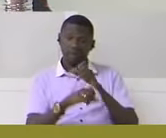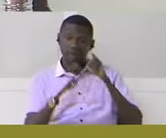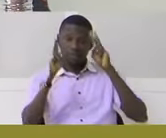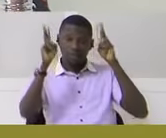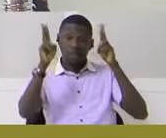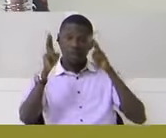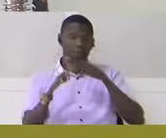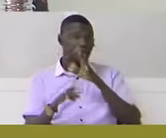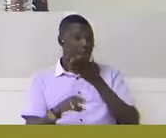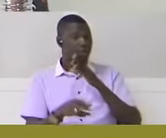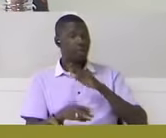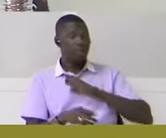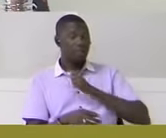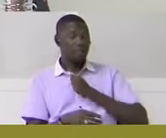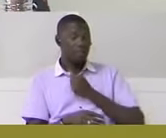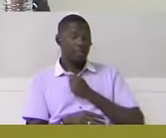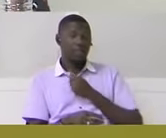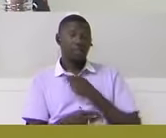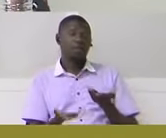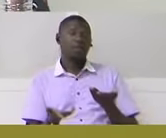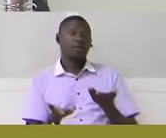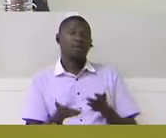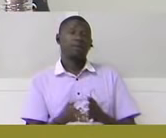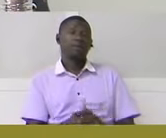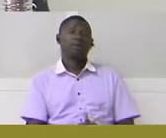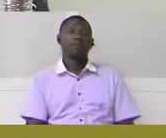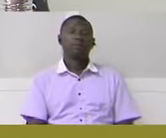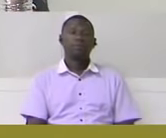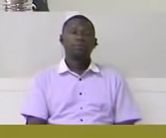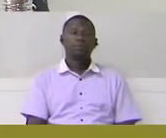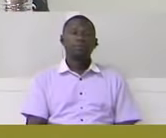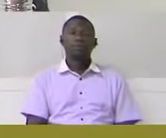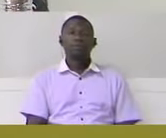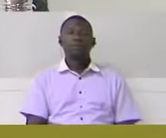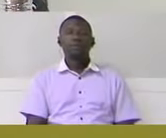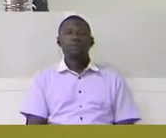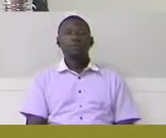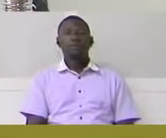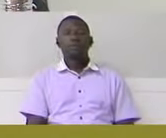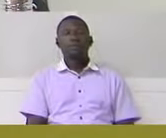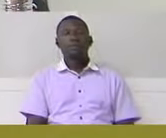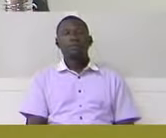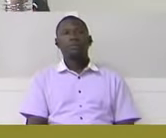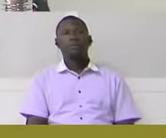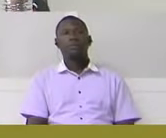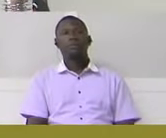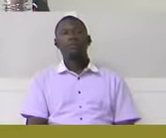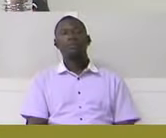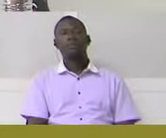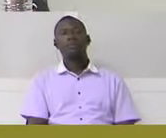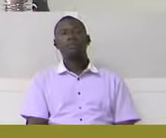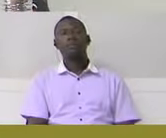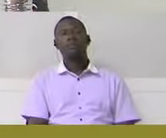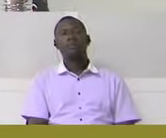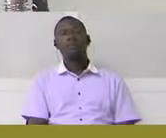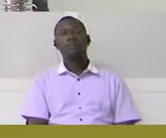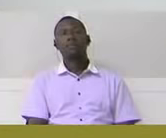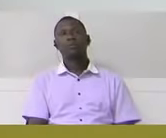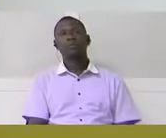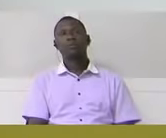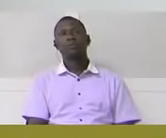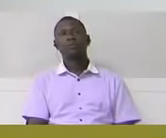umulu isilanta le ima aso hakilo ima fatia soto puruka ya marinyin na kulbe kekanu